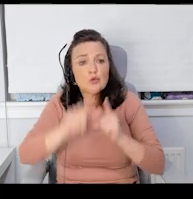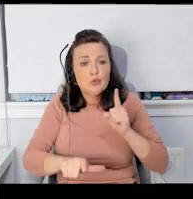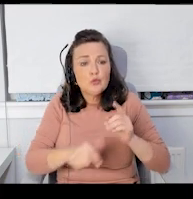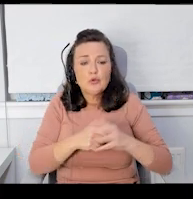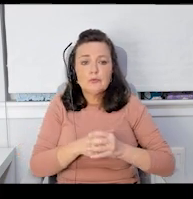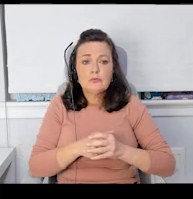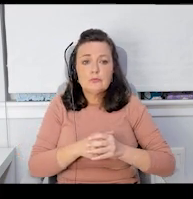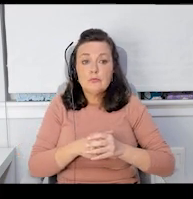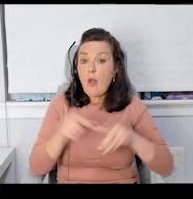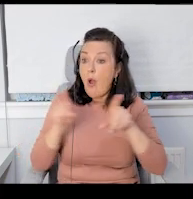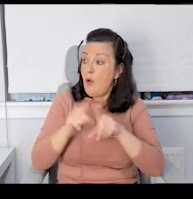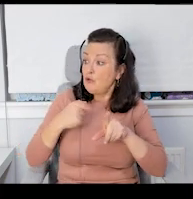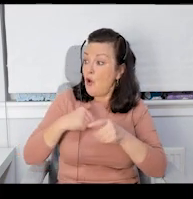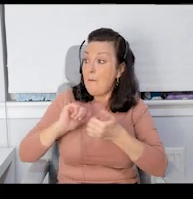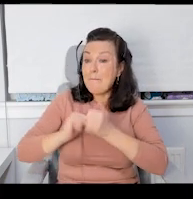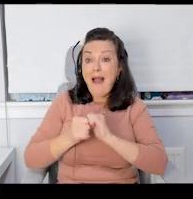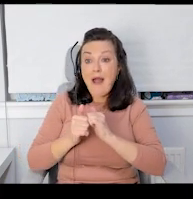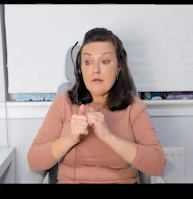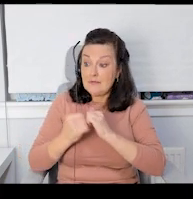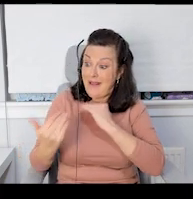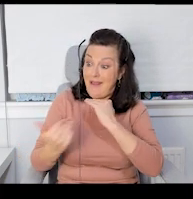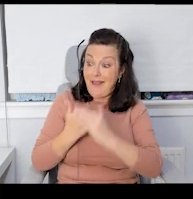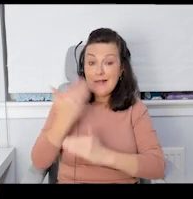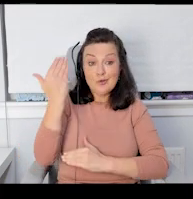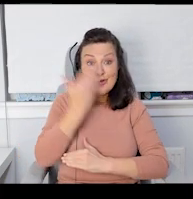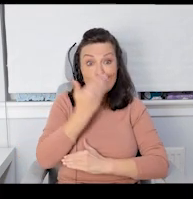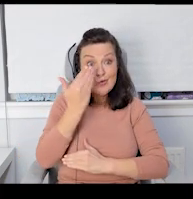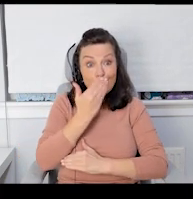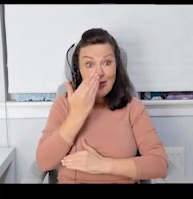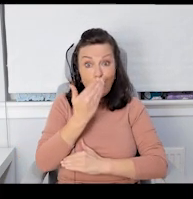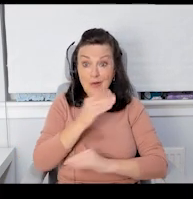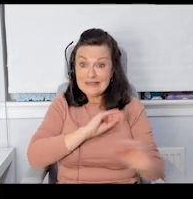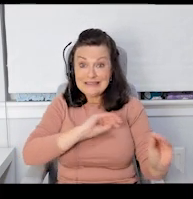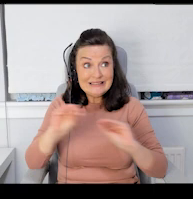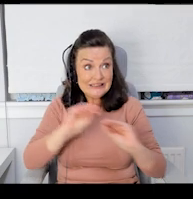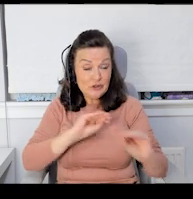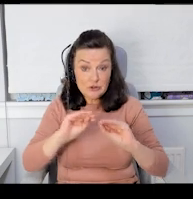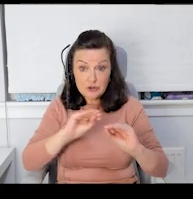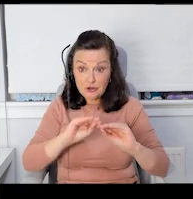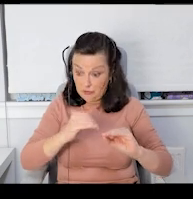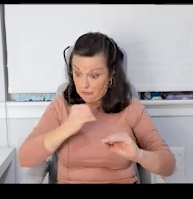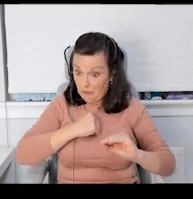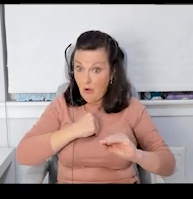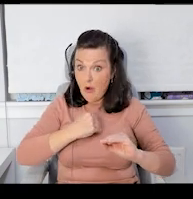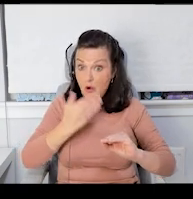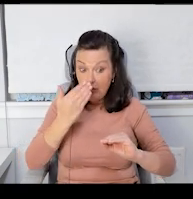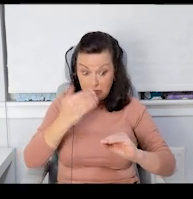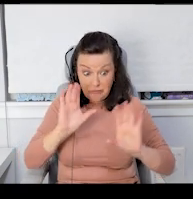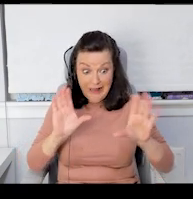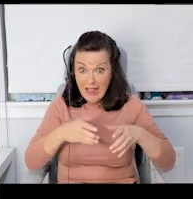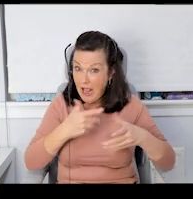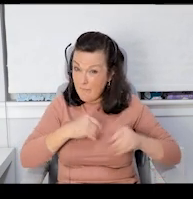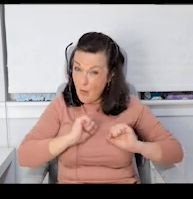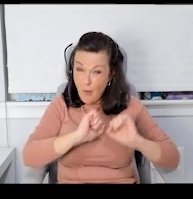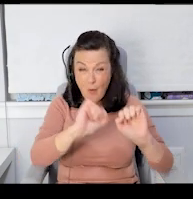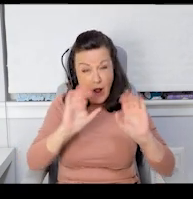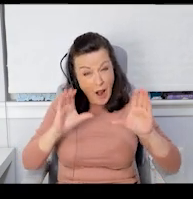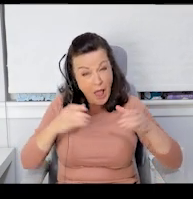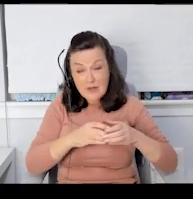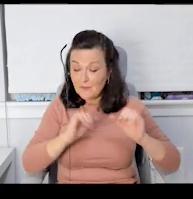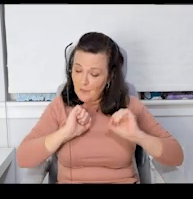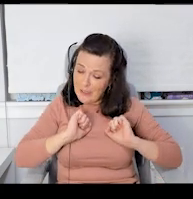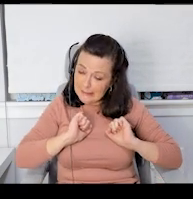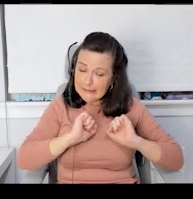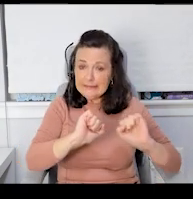It's like our partners come into school on a Tuesday, Thursday afternoon, deliver in our classrooms. They have a dedicated classroom for each